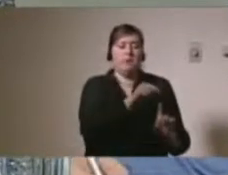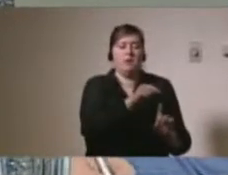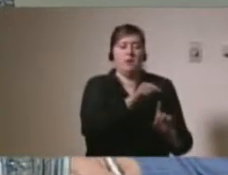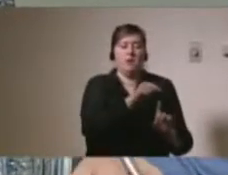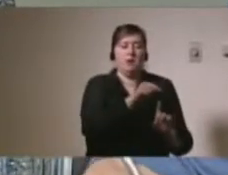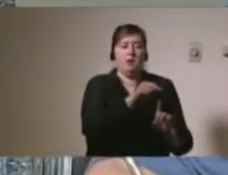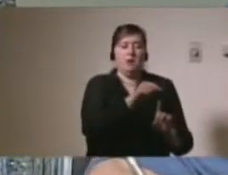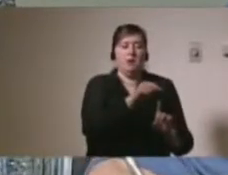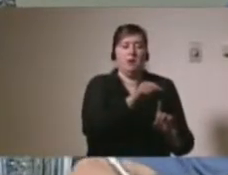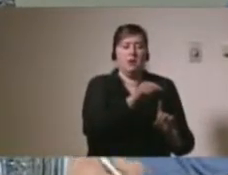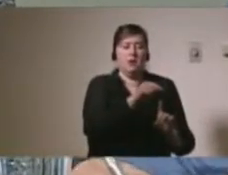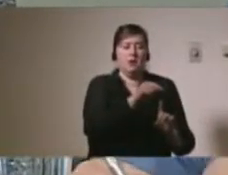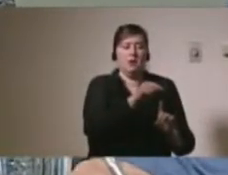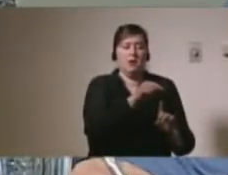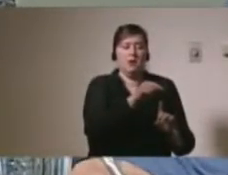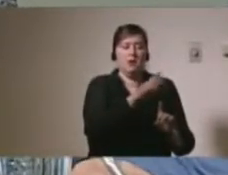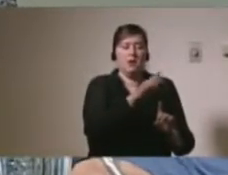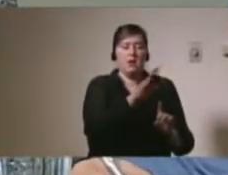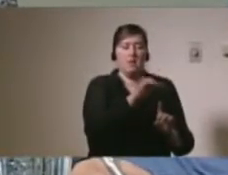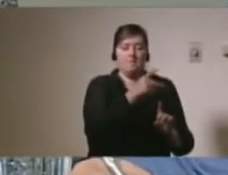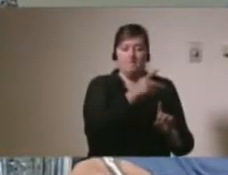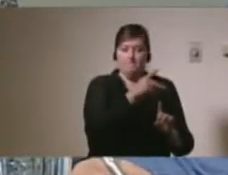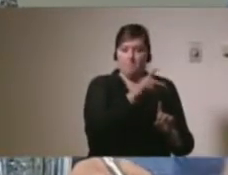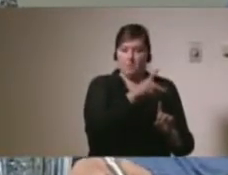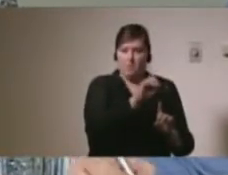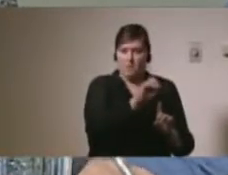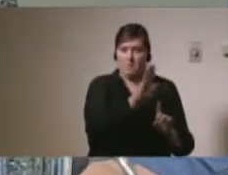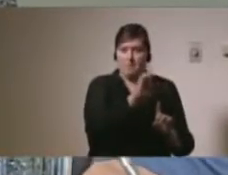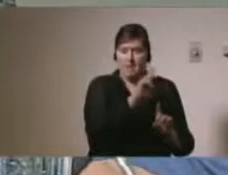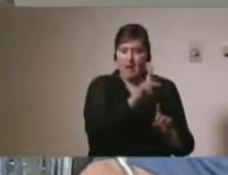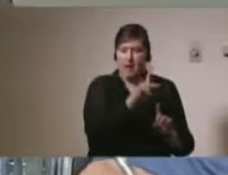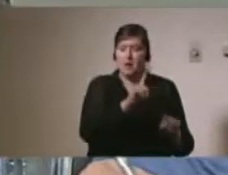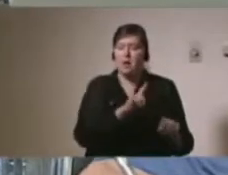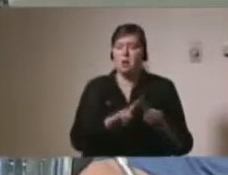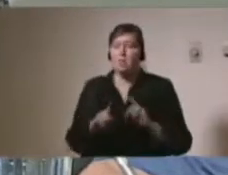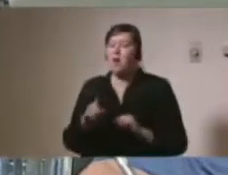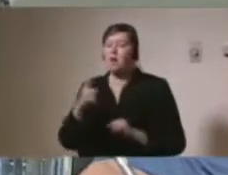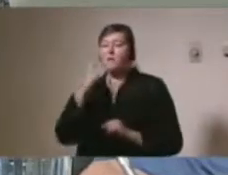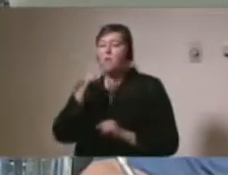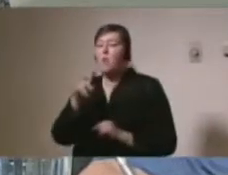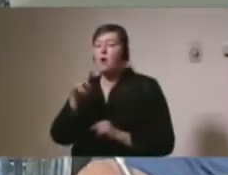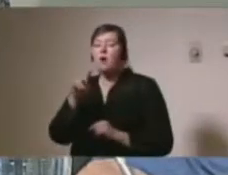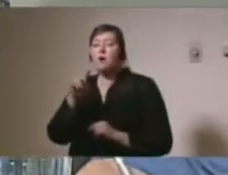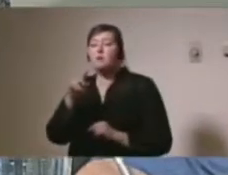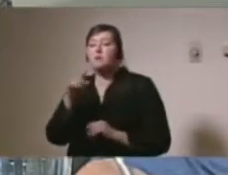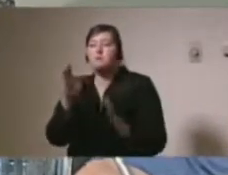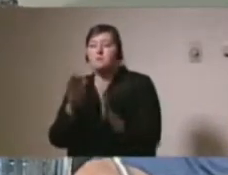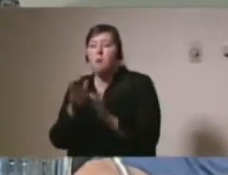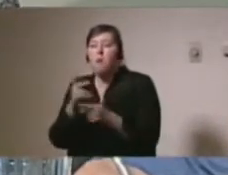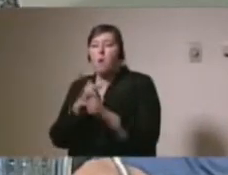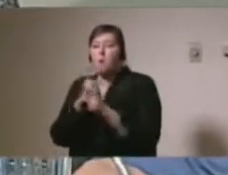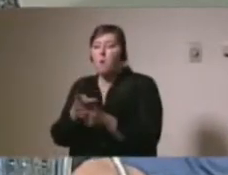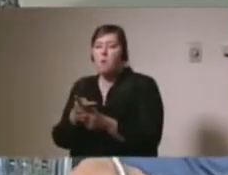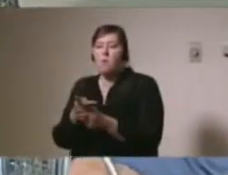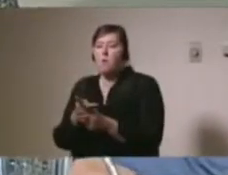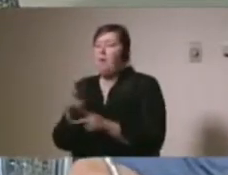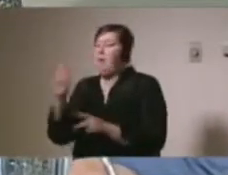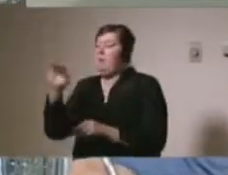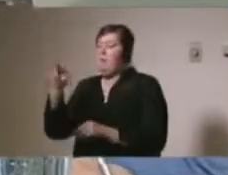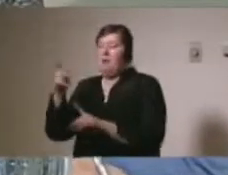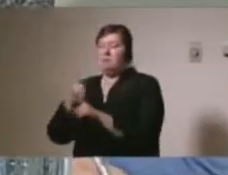means helping the poorest segments of society. And for that, they've been abandoning major chunks of the